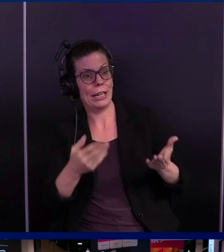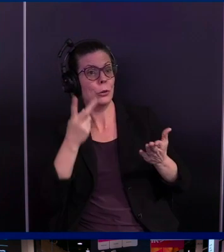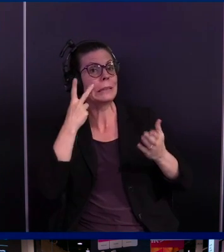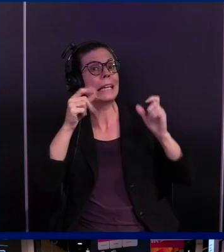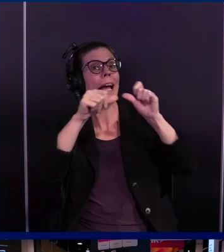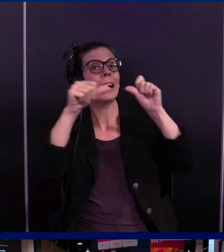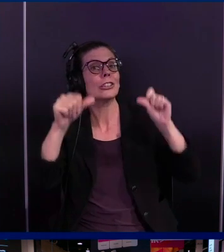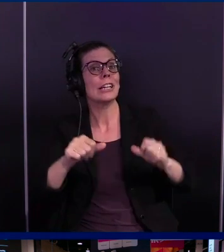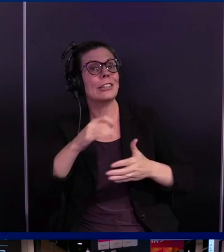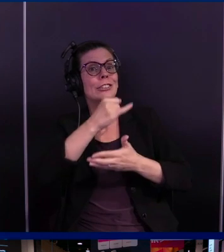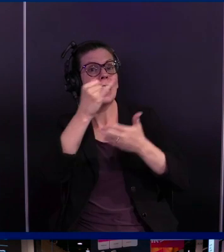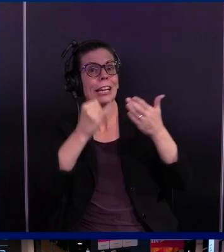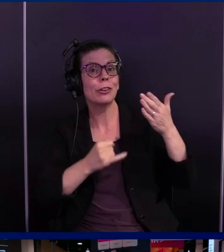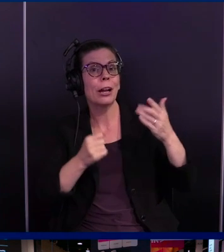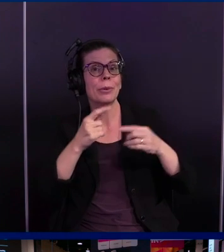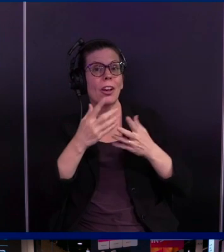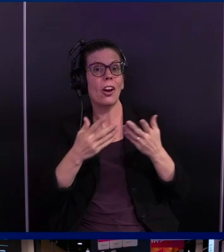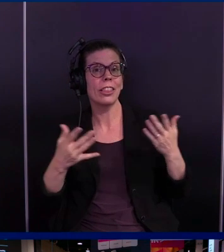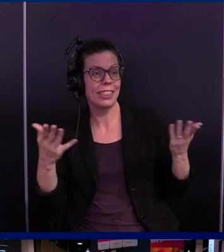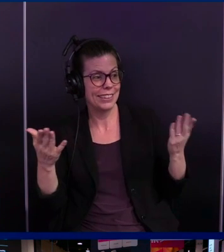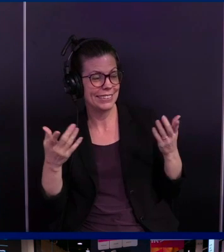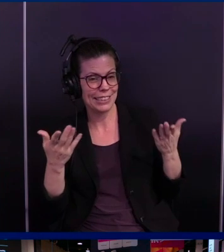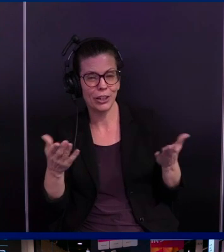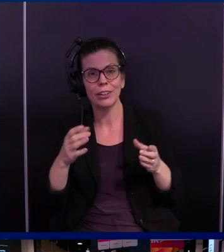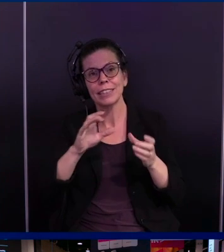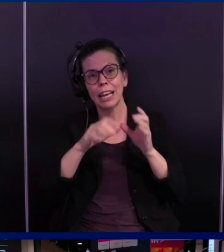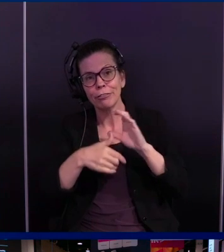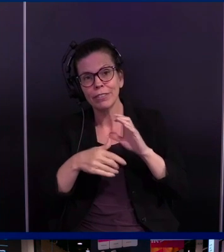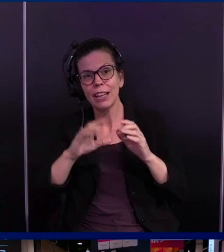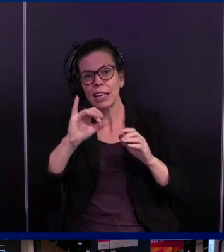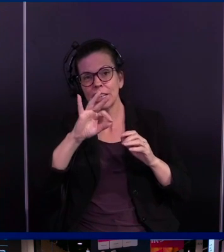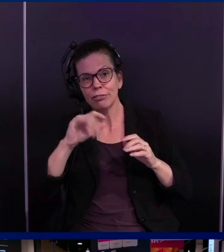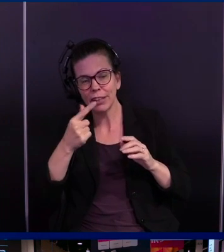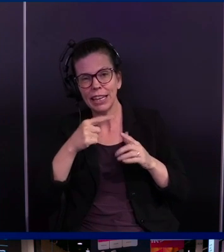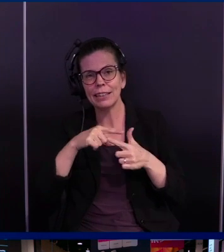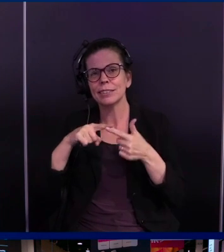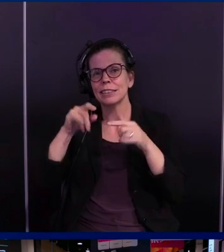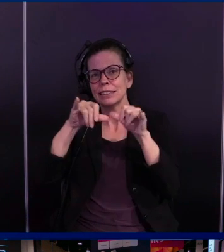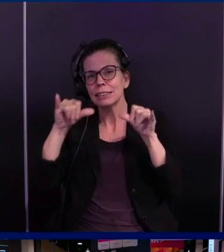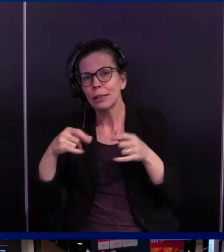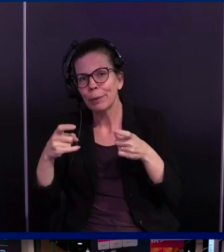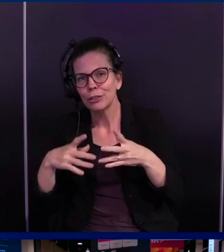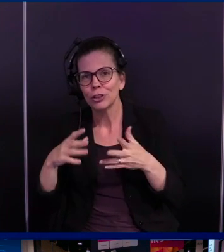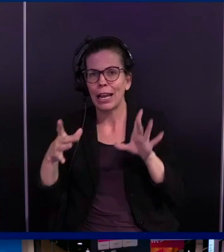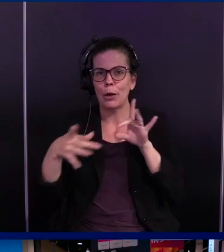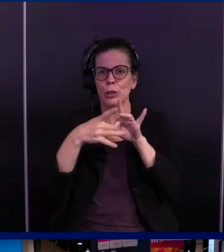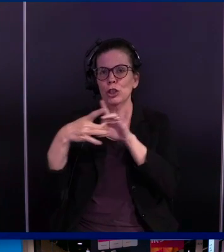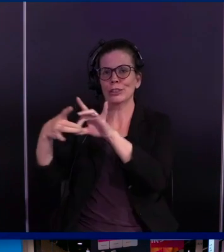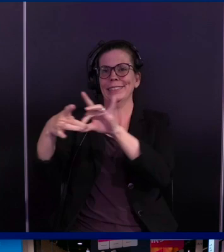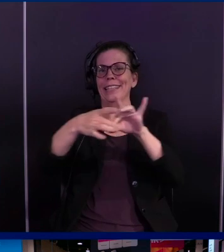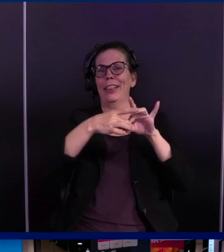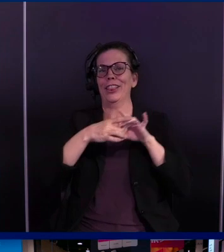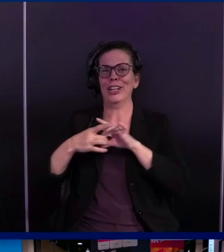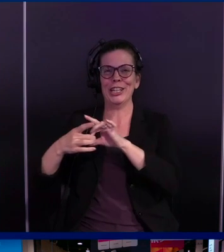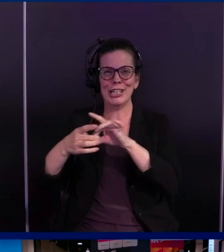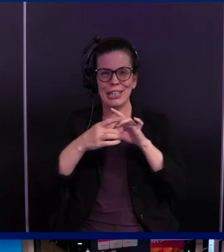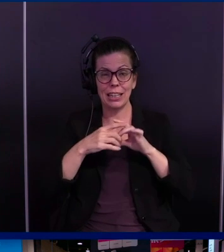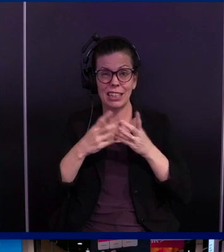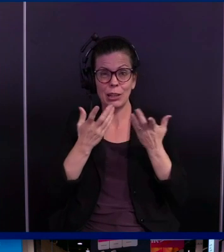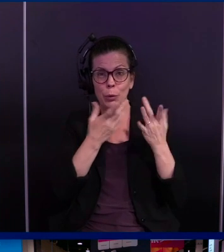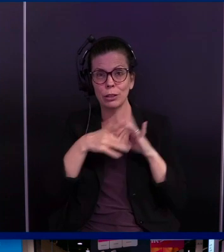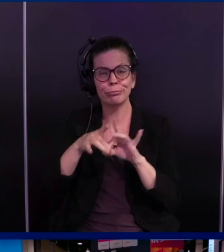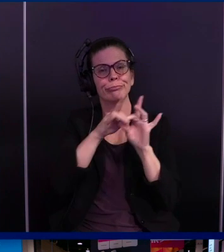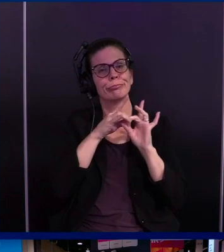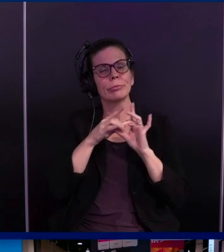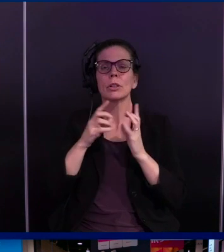architecture diagram of all the things that we have here. Config, systems manager, how it all hooks together and works together. We can go through the diagram steps